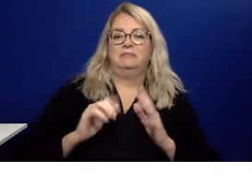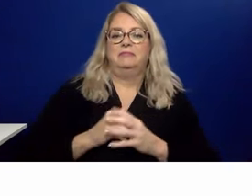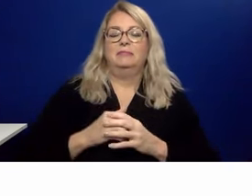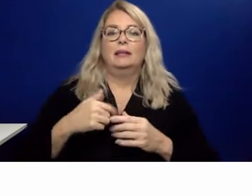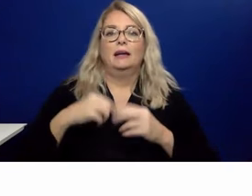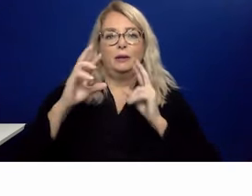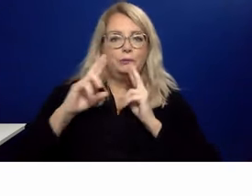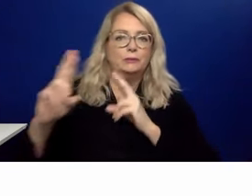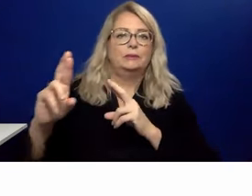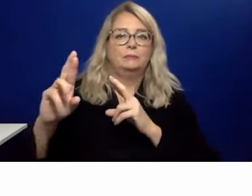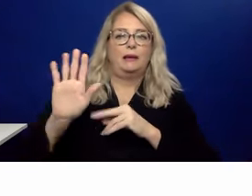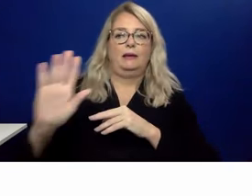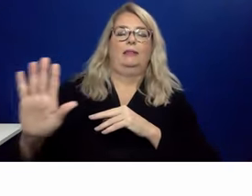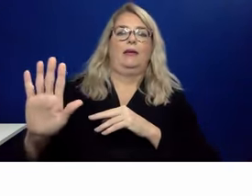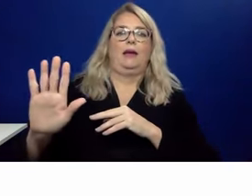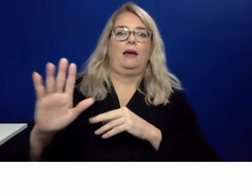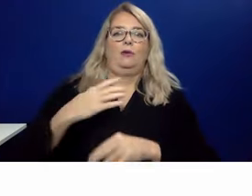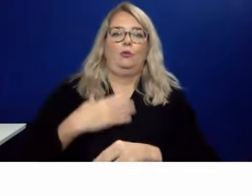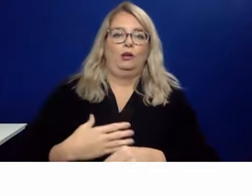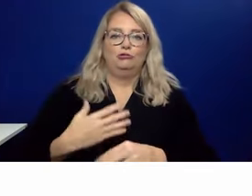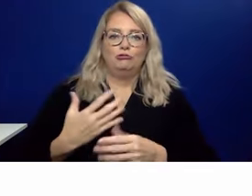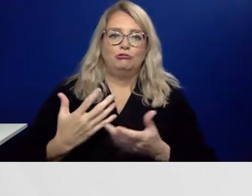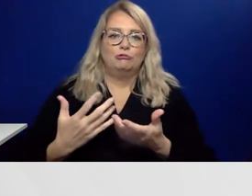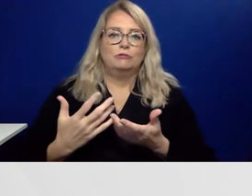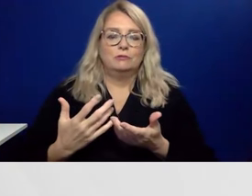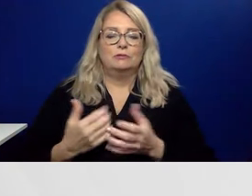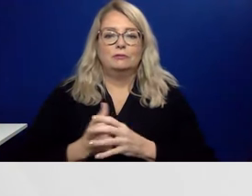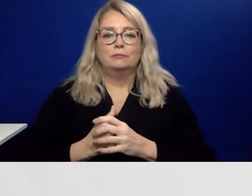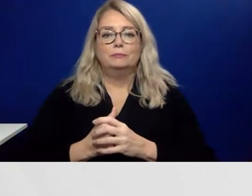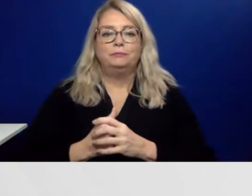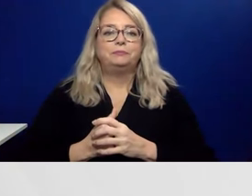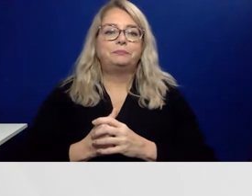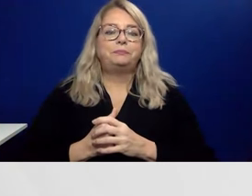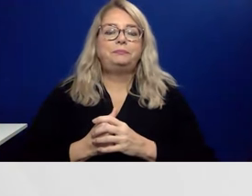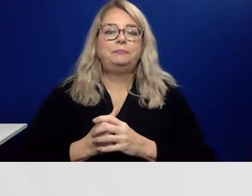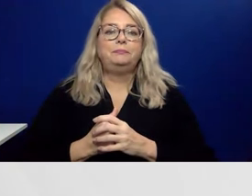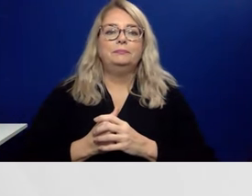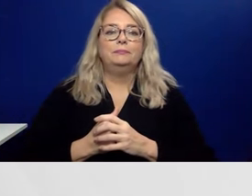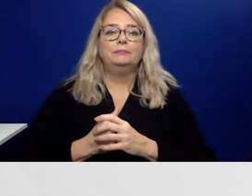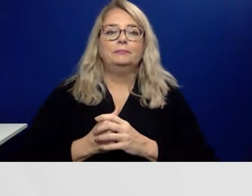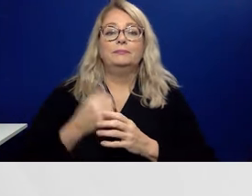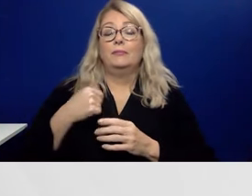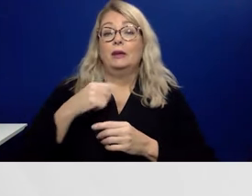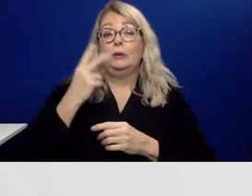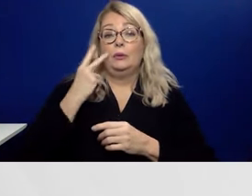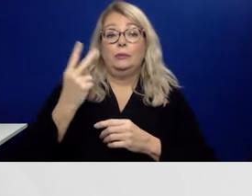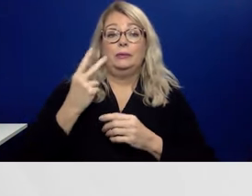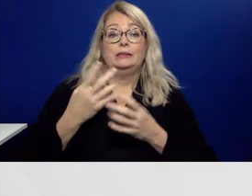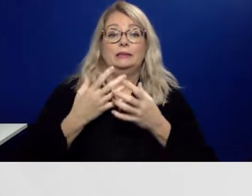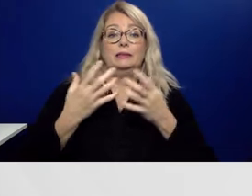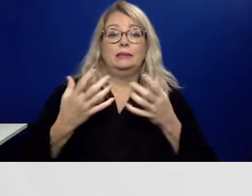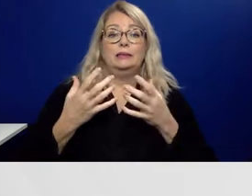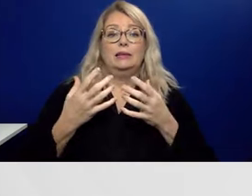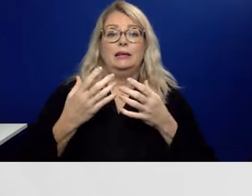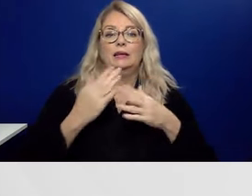respect their wishes. And so you'll see some of this come in here. you know, we see a lot of sharing electricity cords